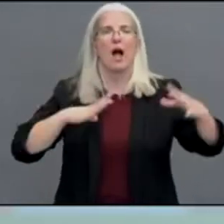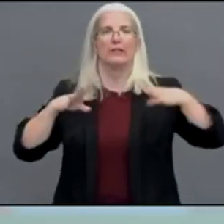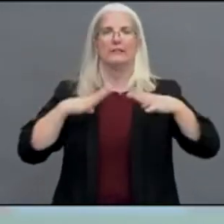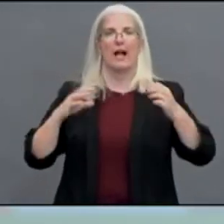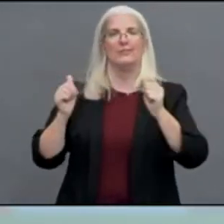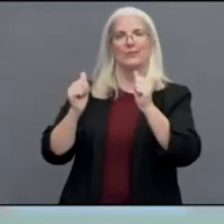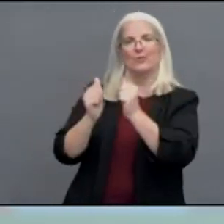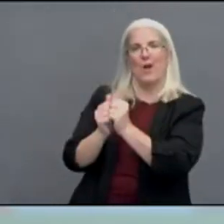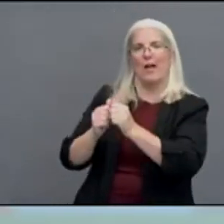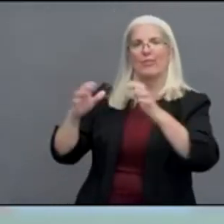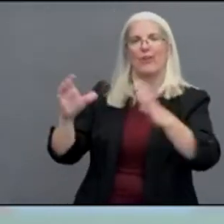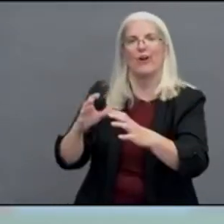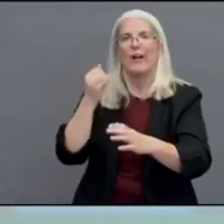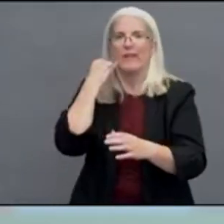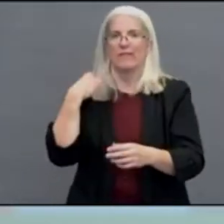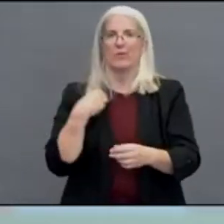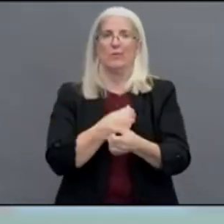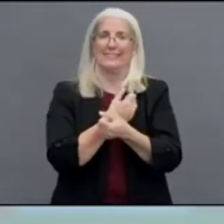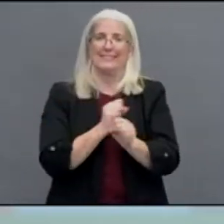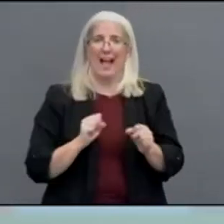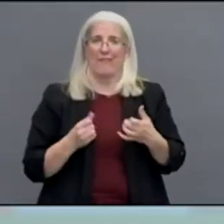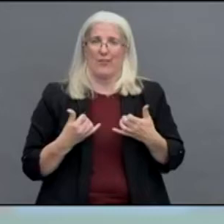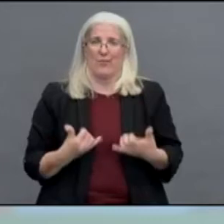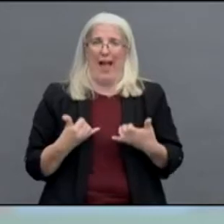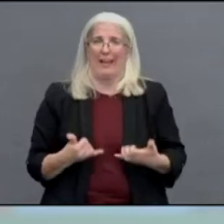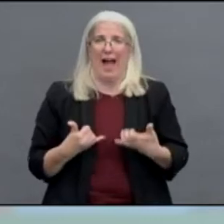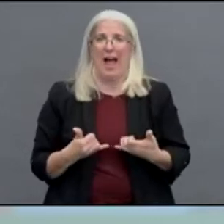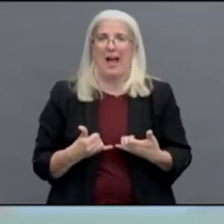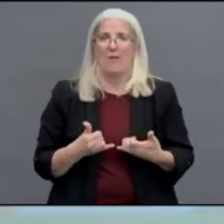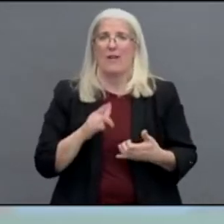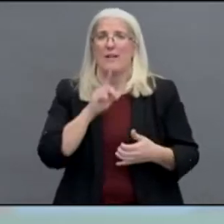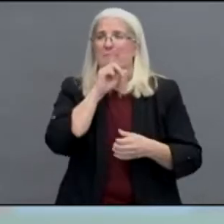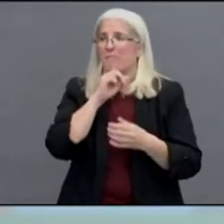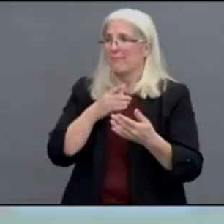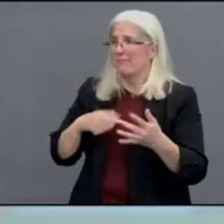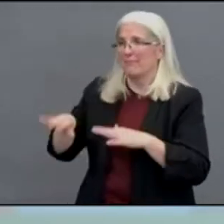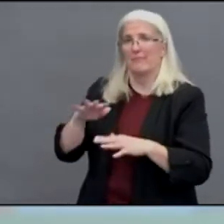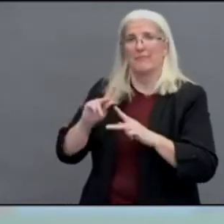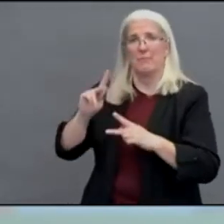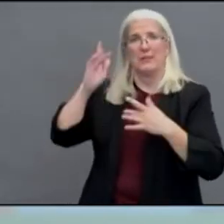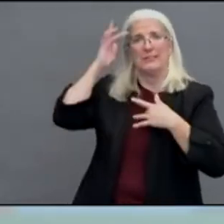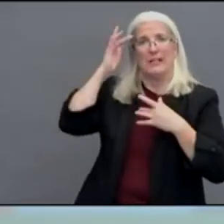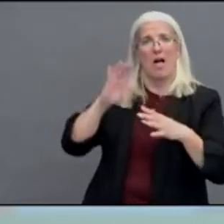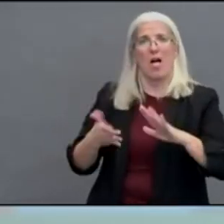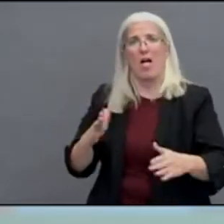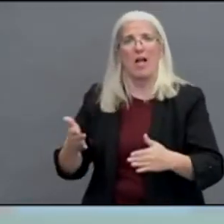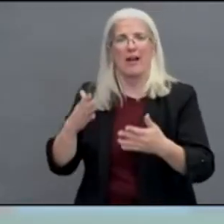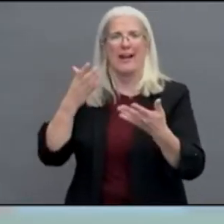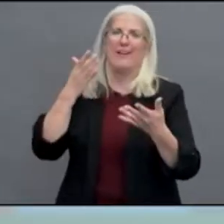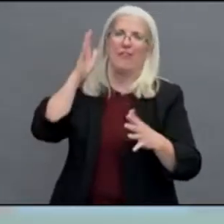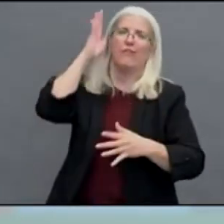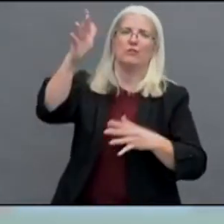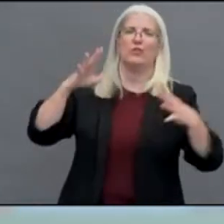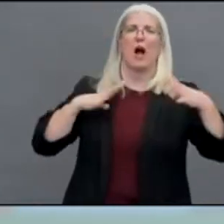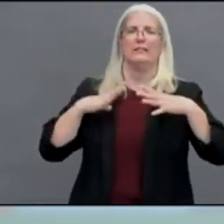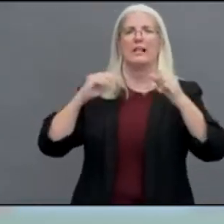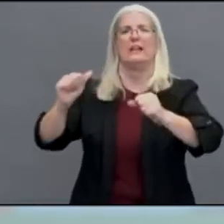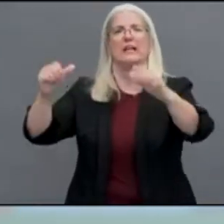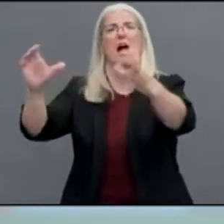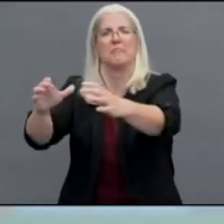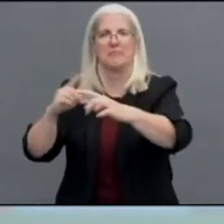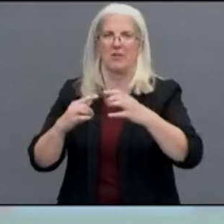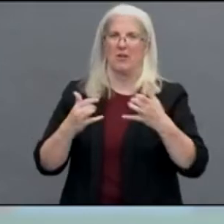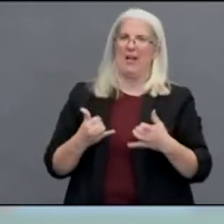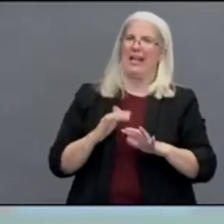that we are able to advance and create a safer environment for us to hopefully be able to go back to hugging and